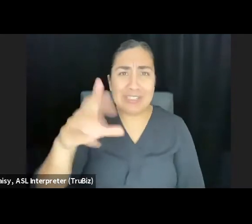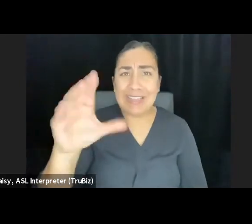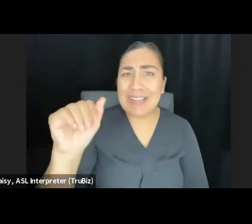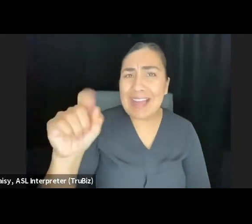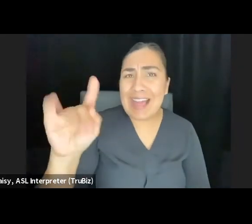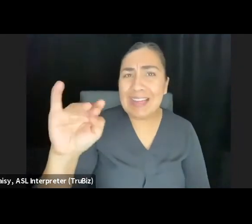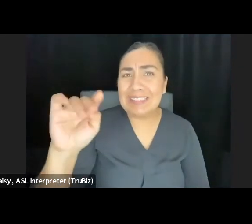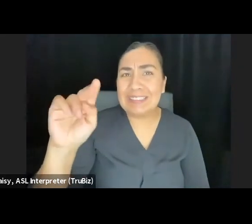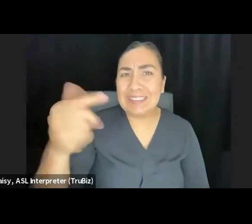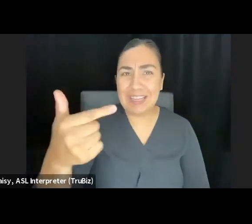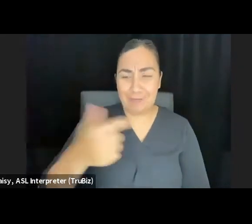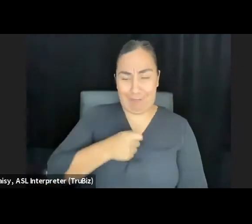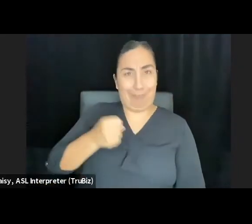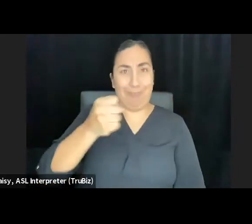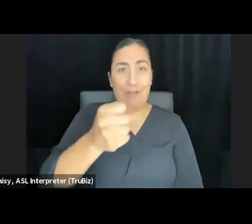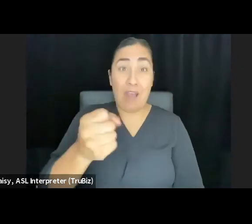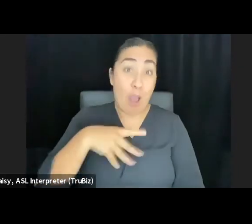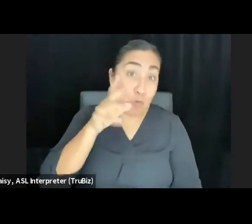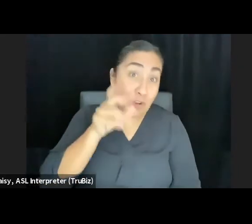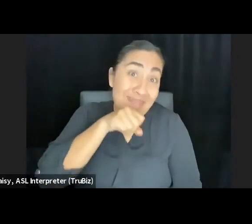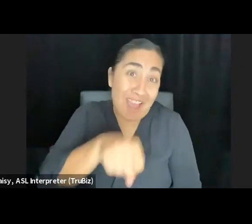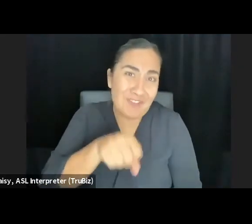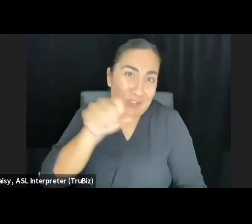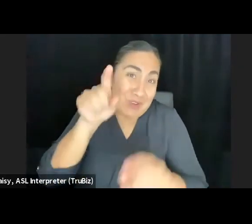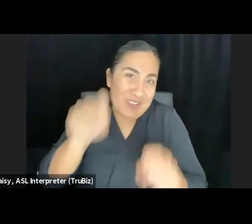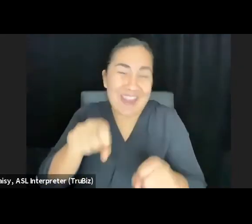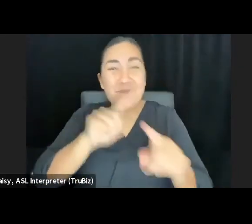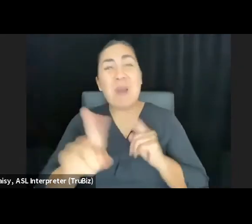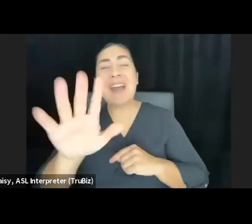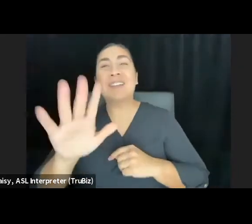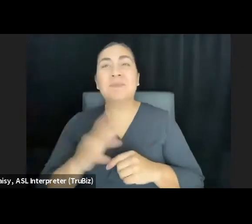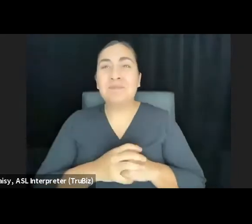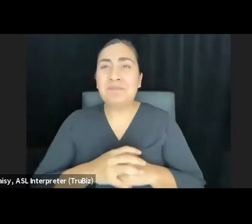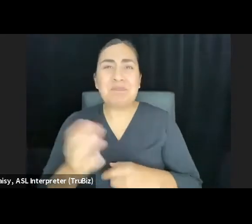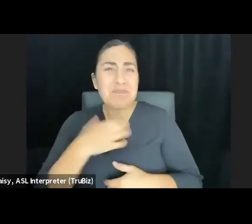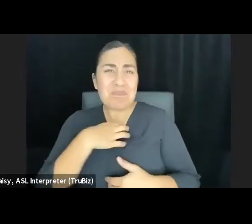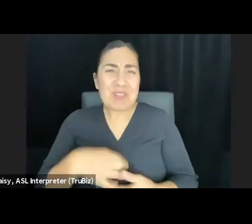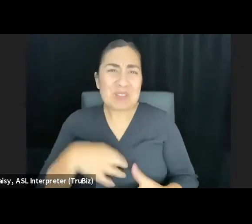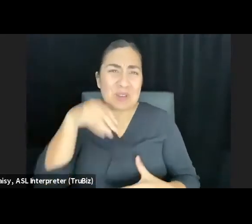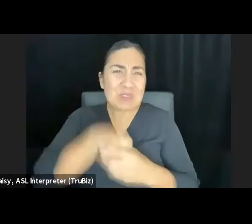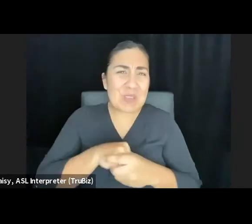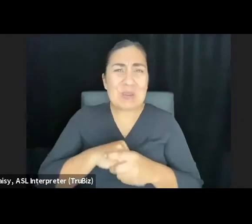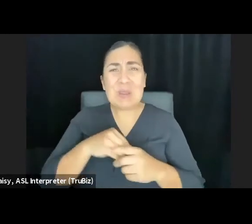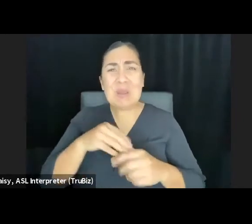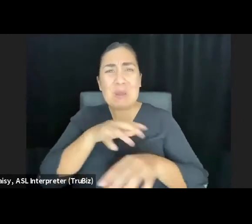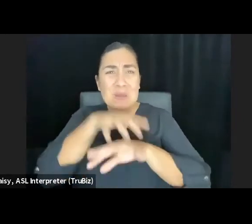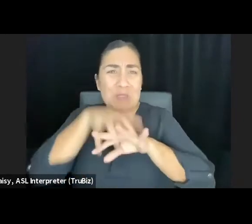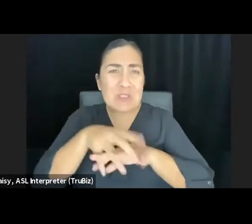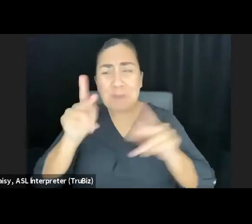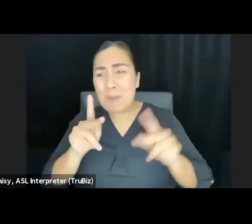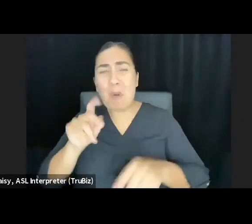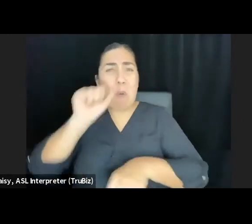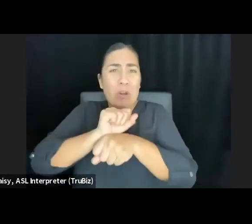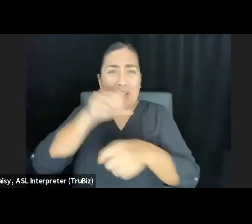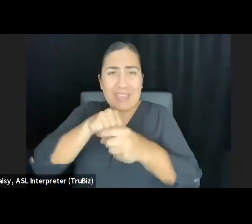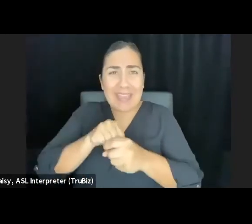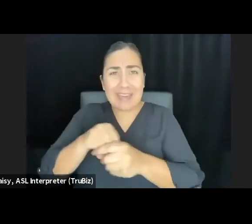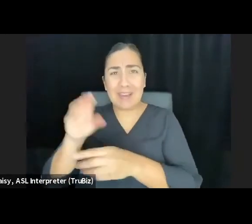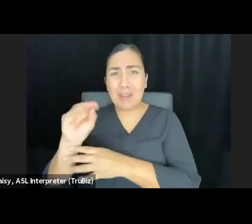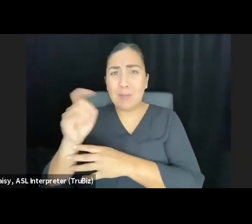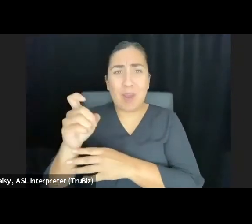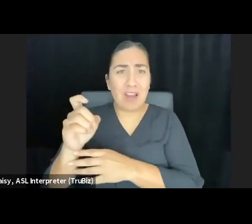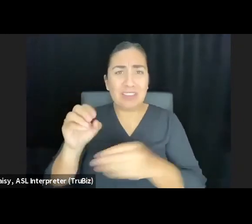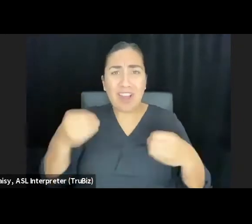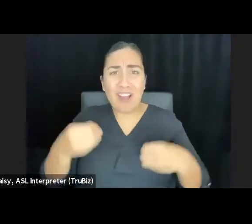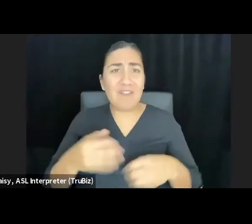also, I mean, like, Indigenous designers, Indigenous people working in the box office, Indigenous people on the